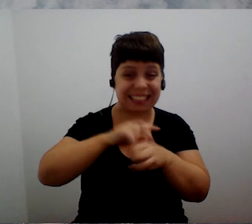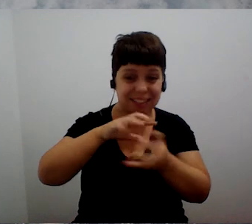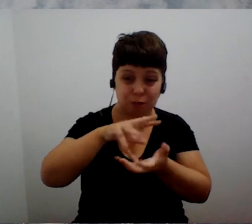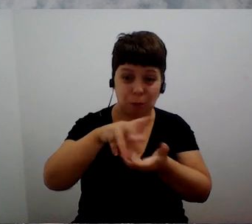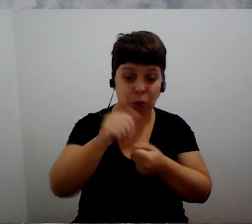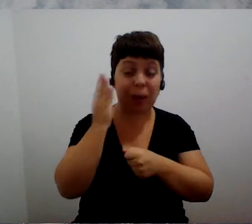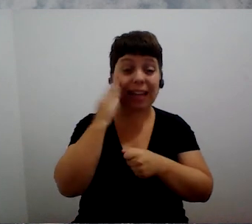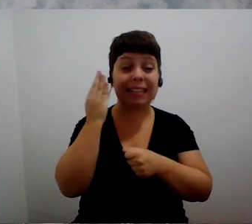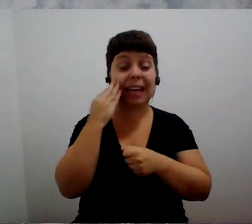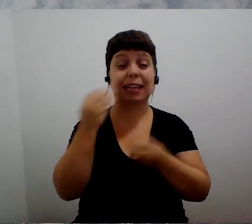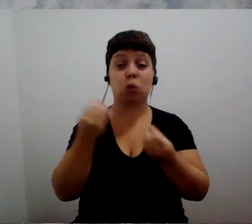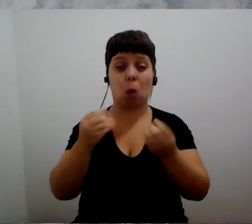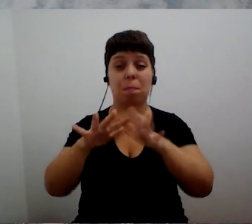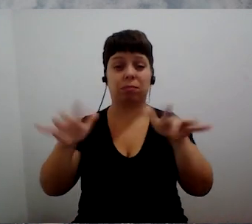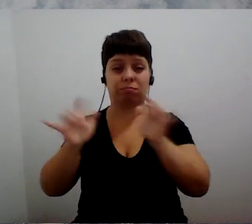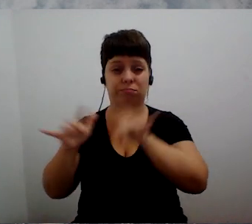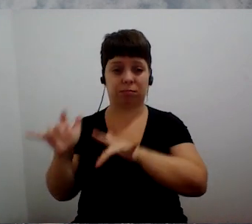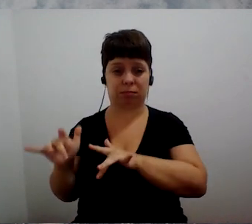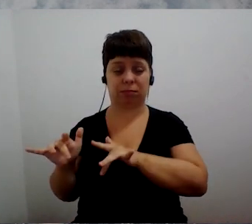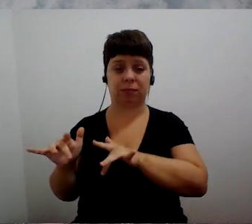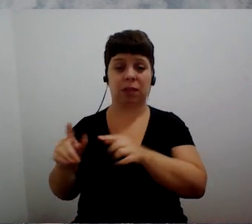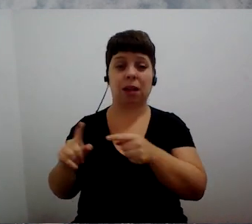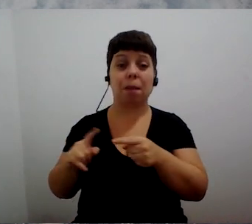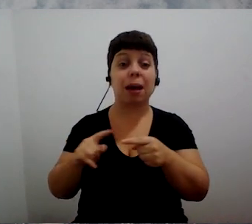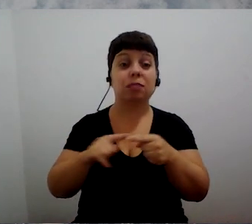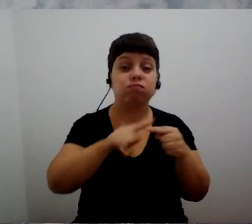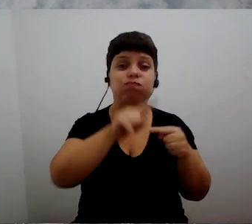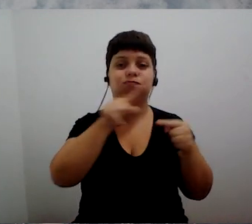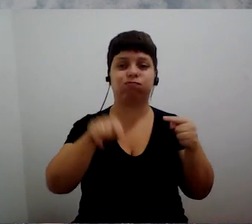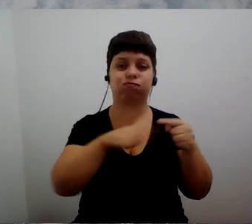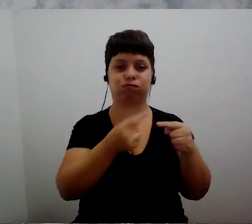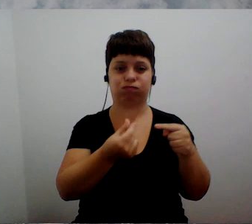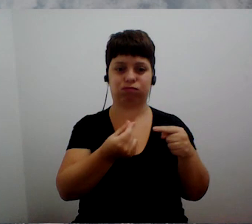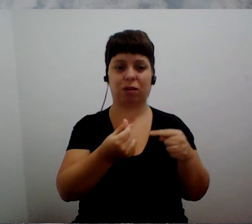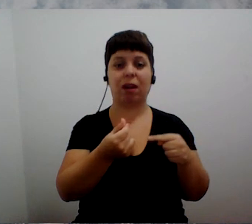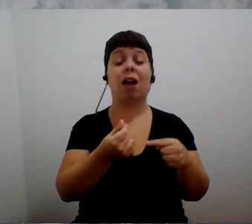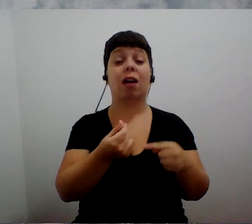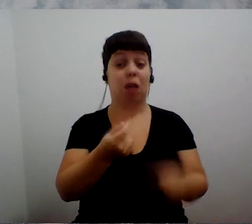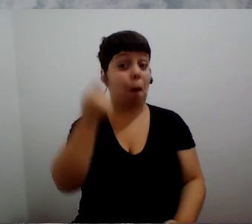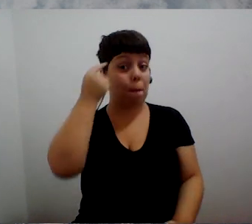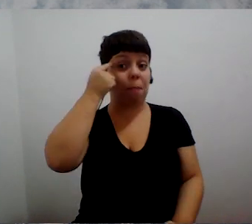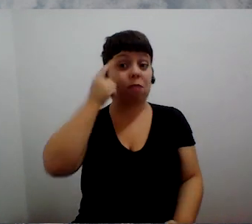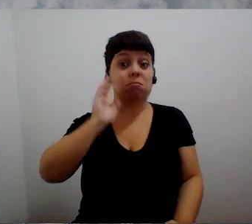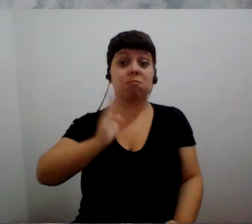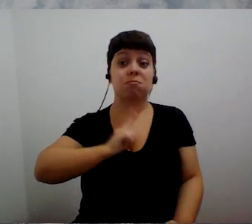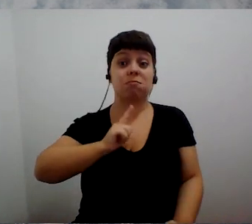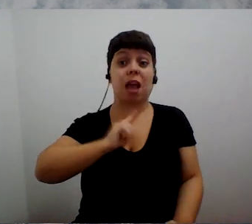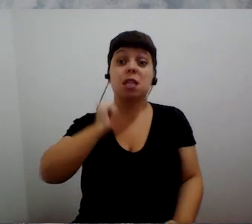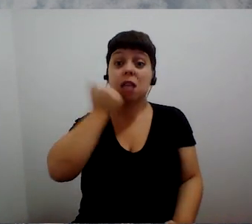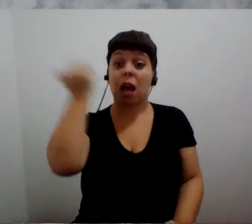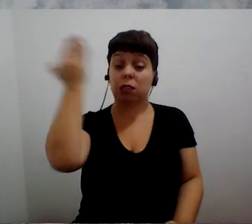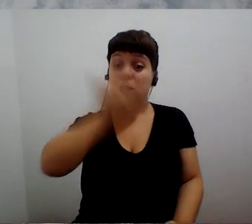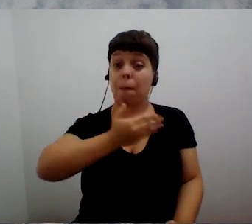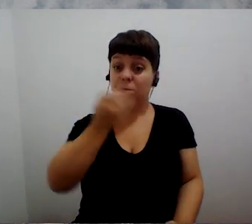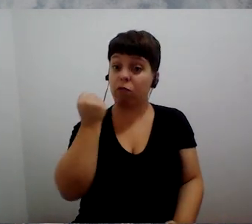converging countries to understand the marine litter in the life cycle approach and towards a circular economy. I